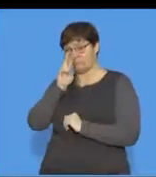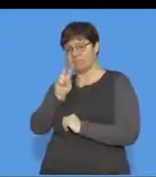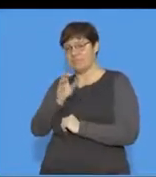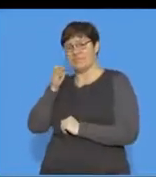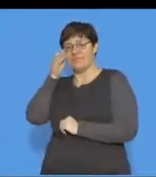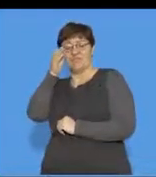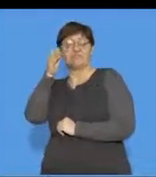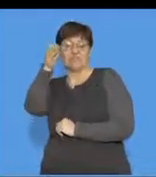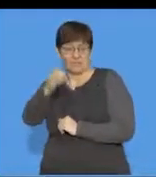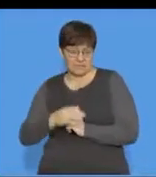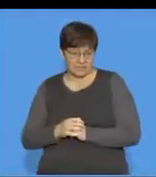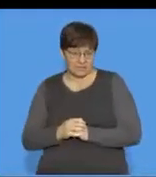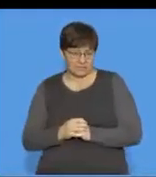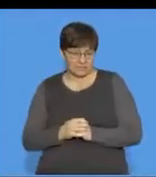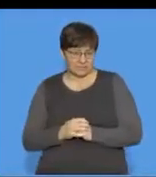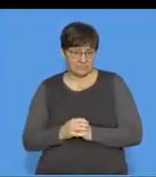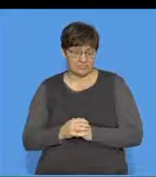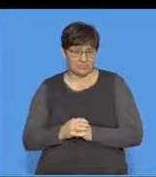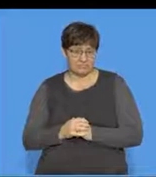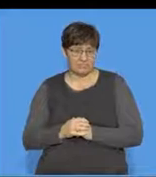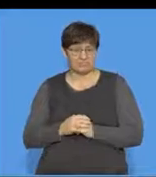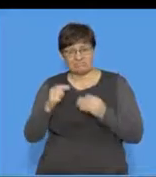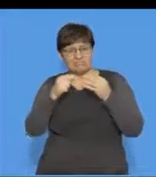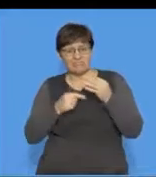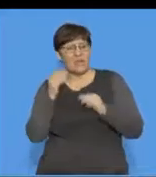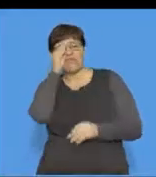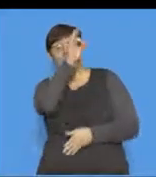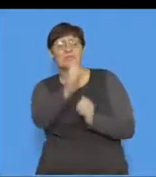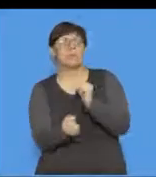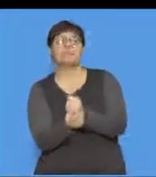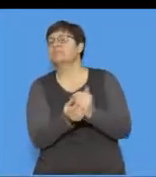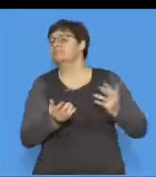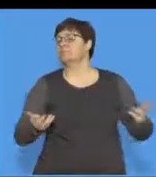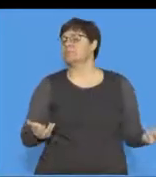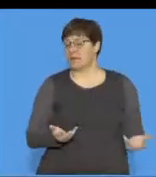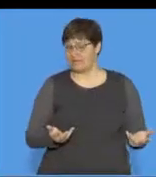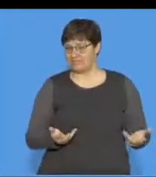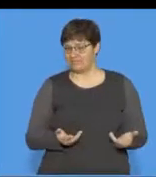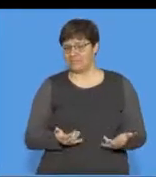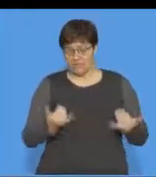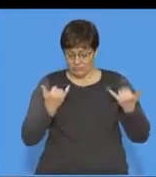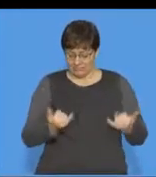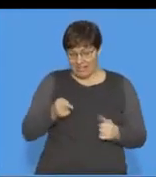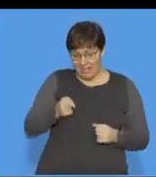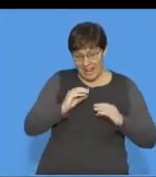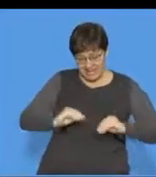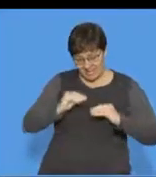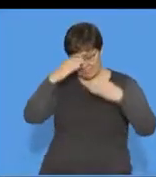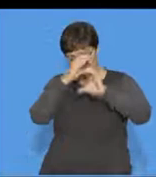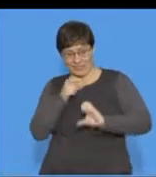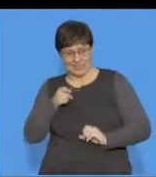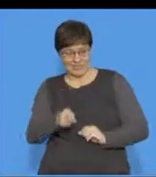future. Where is all of this taking us? So that is our concept map for this lesson.